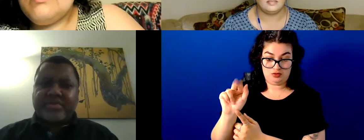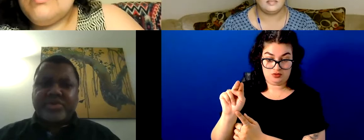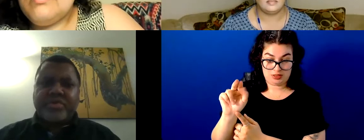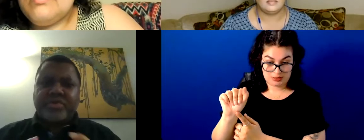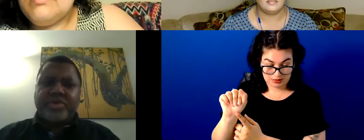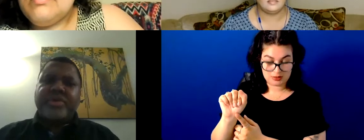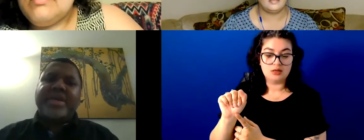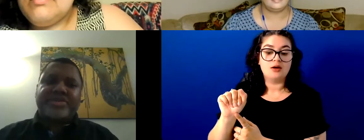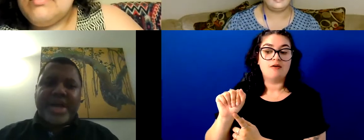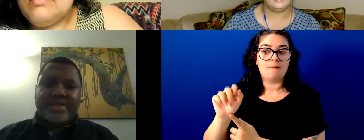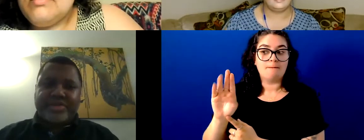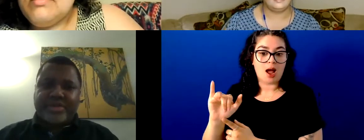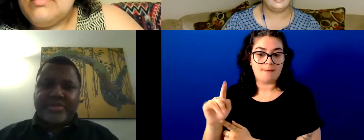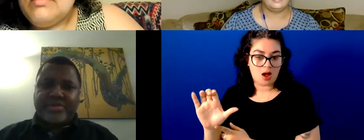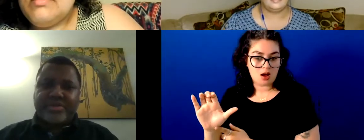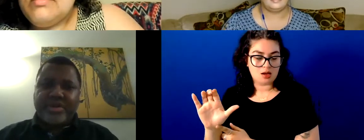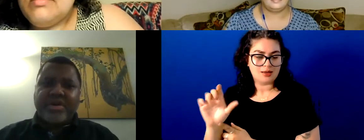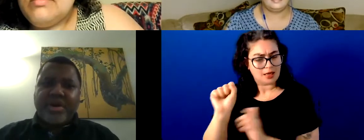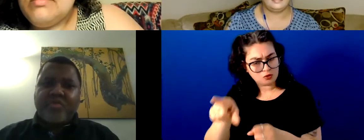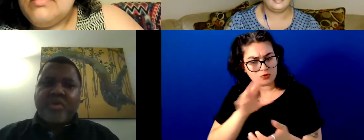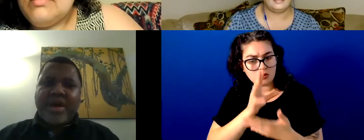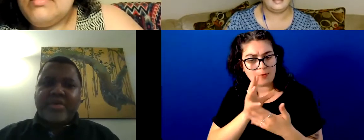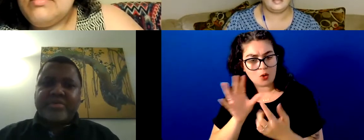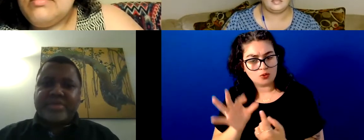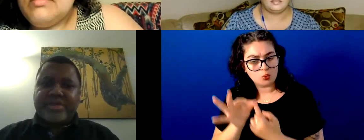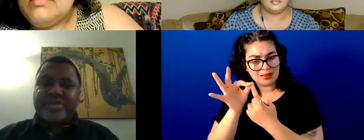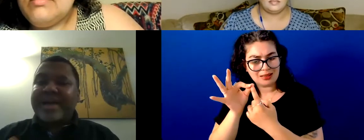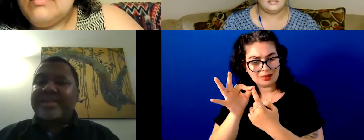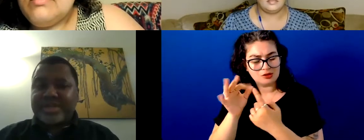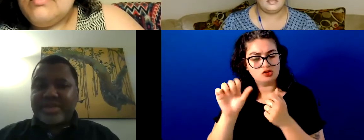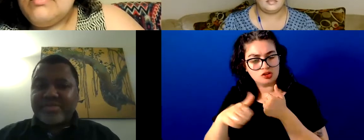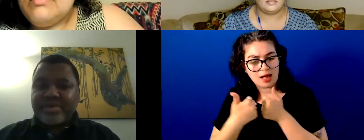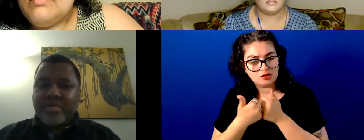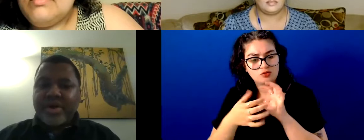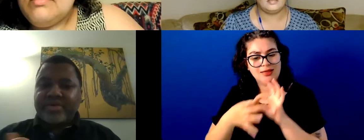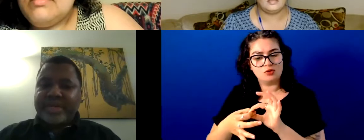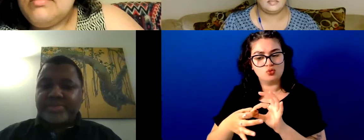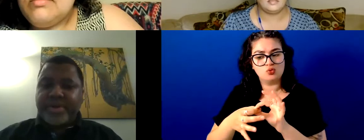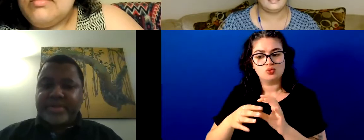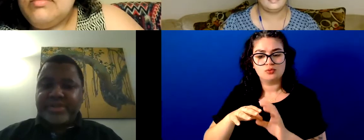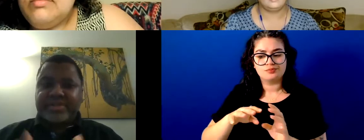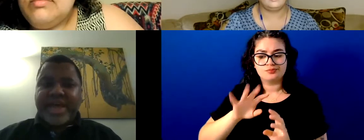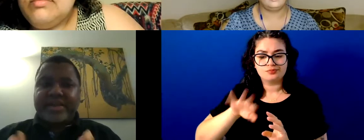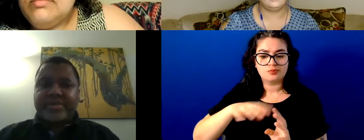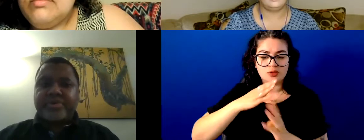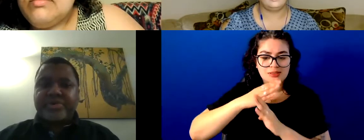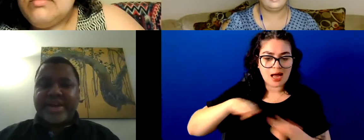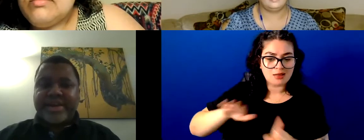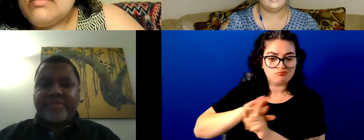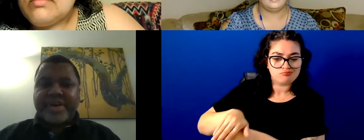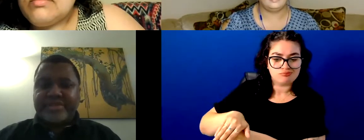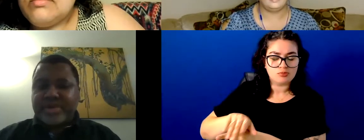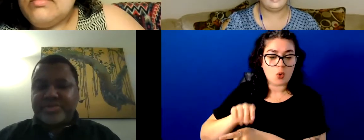to unique challenges around silencing, around experiences as a person